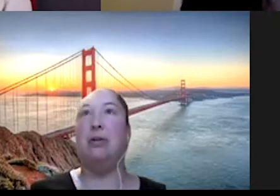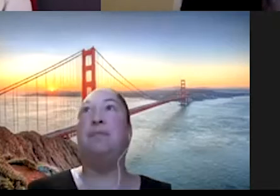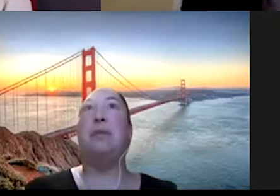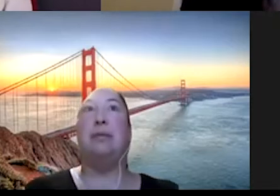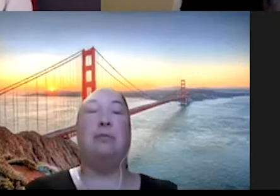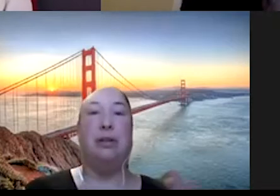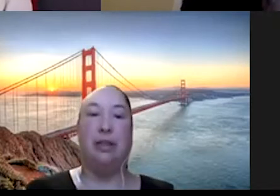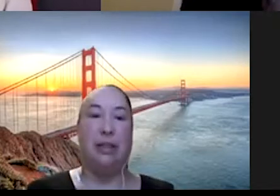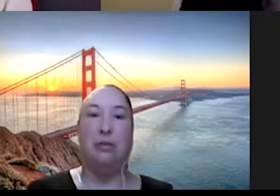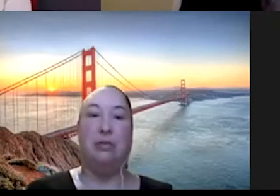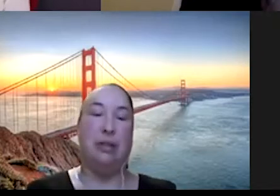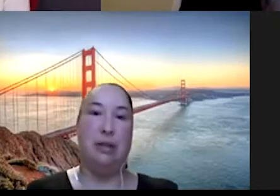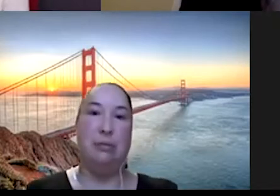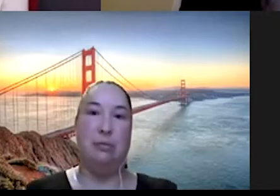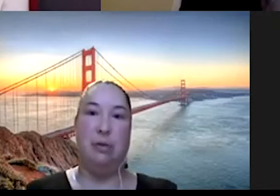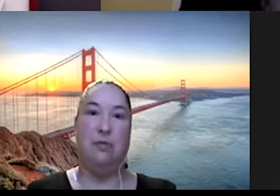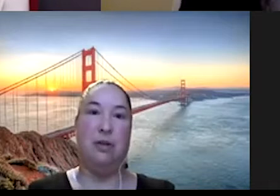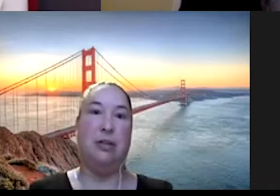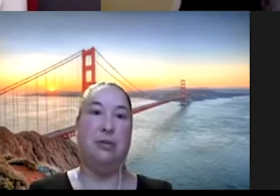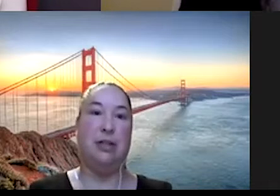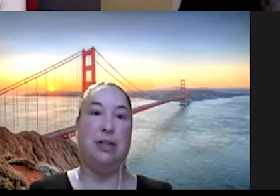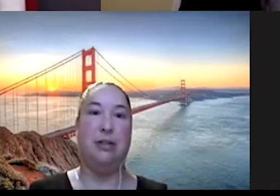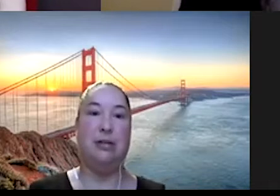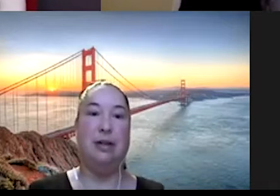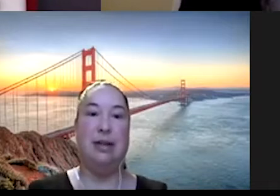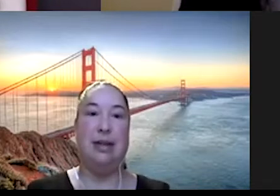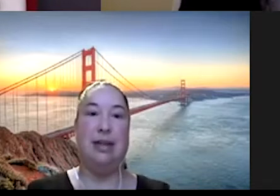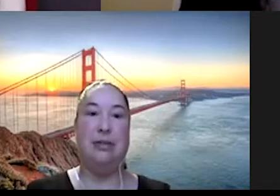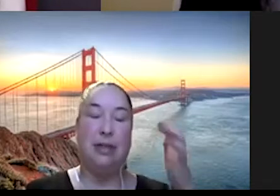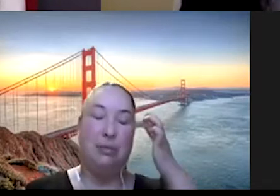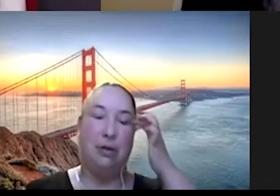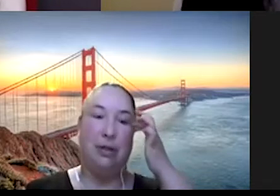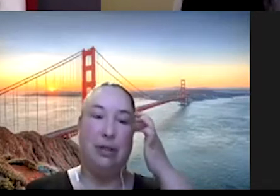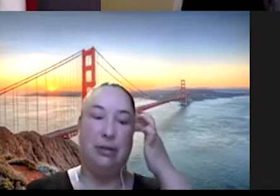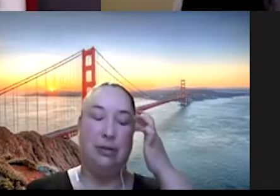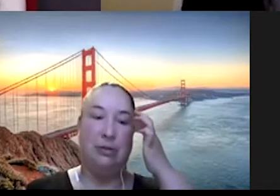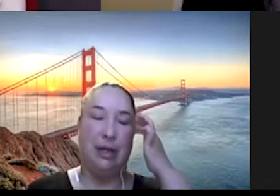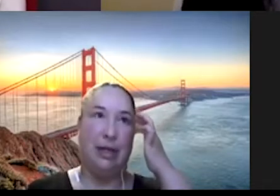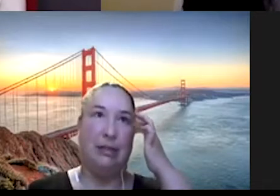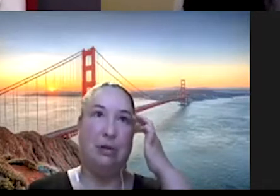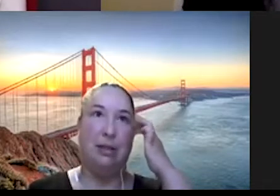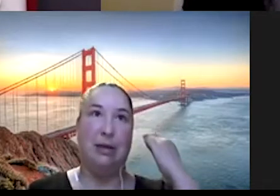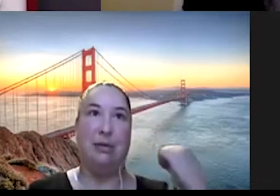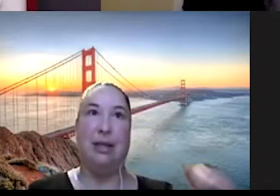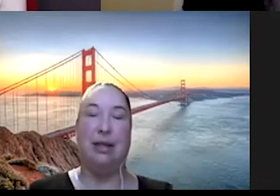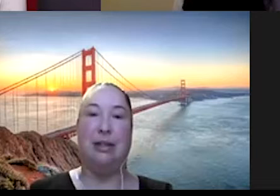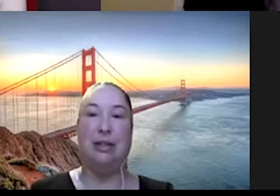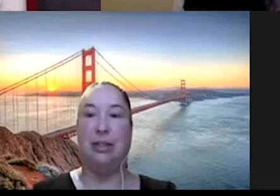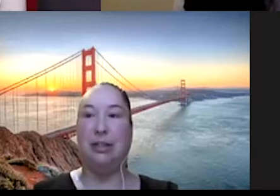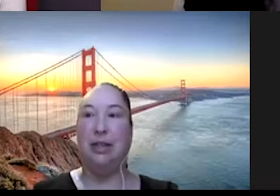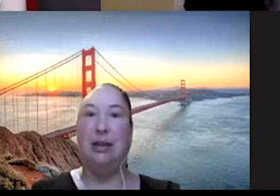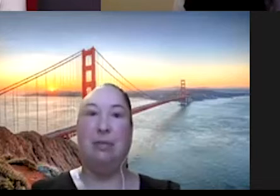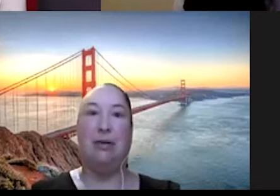more realistic goals, you know, for the situation. So I think it's really important to just recognize the moment that we're in, and